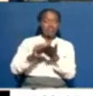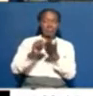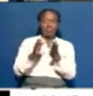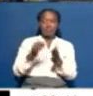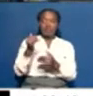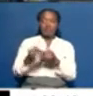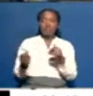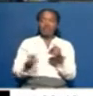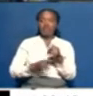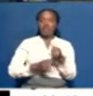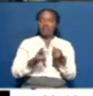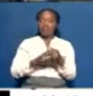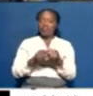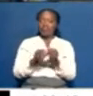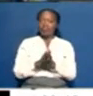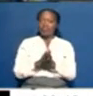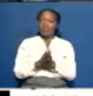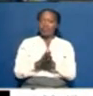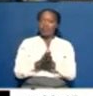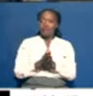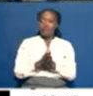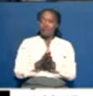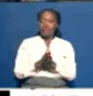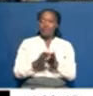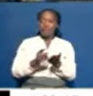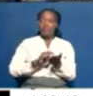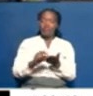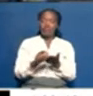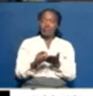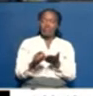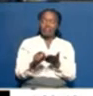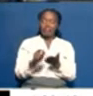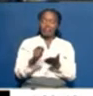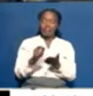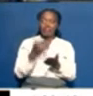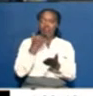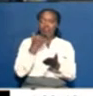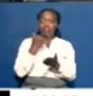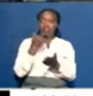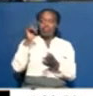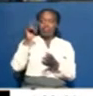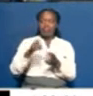electoral offences must, of course, be resolved